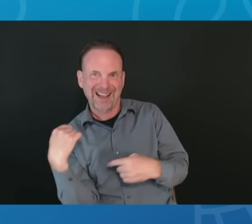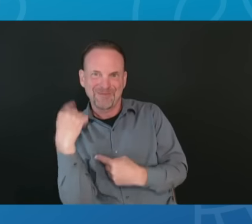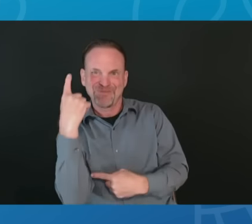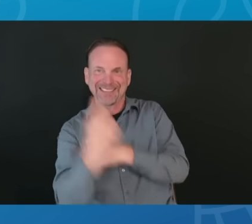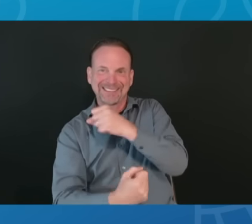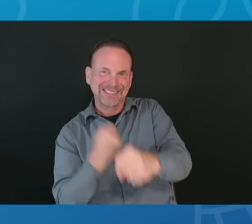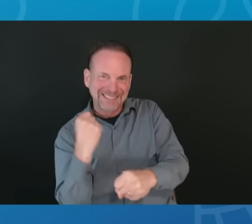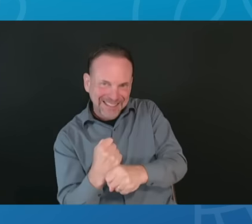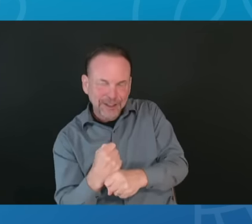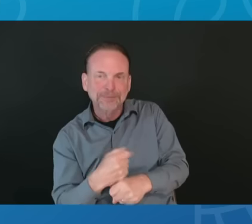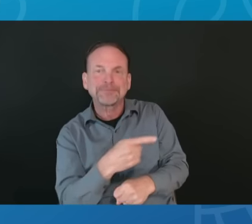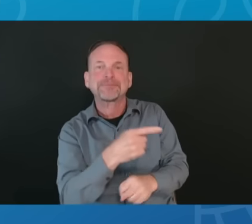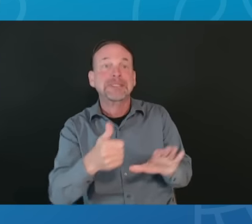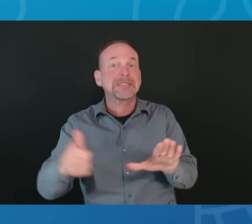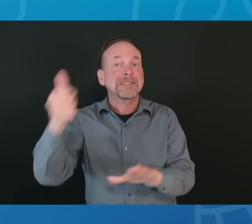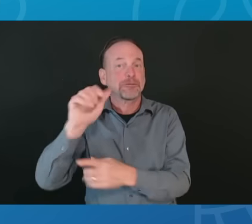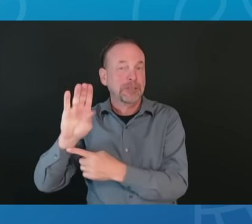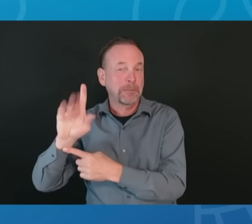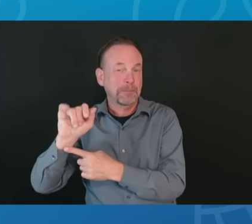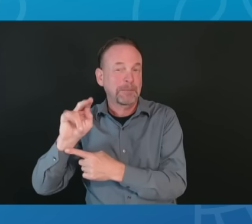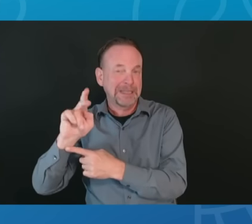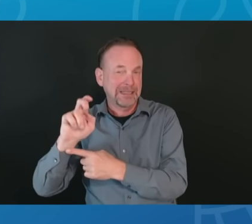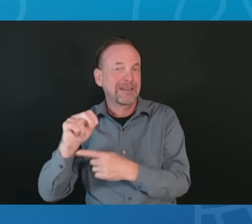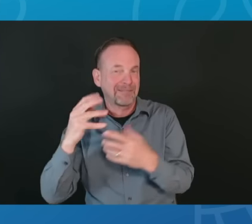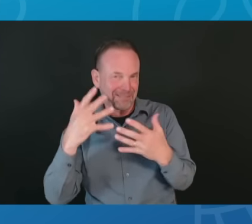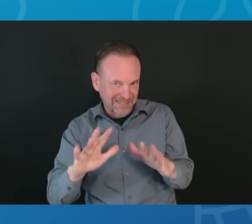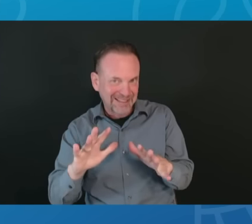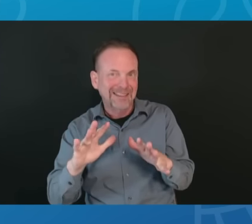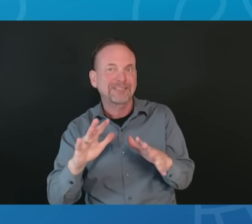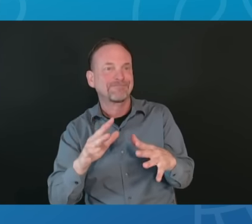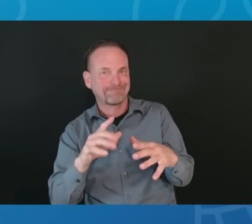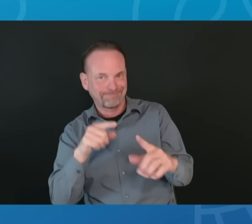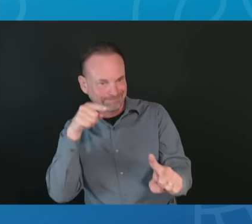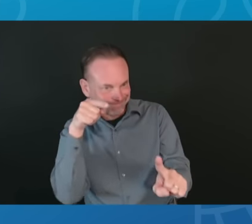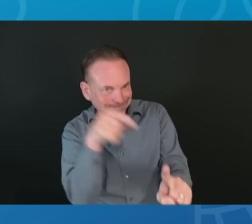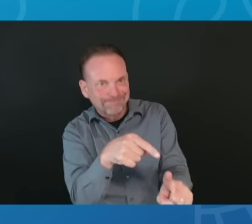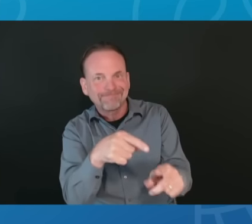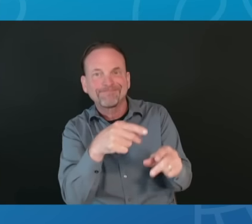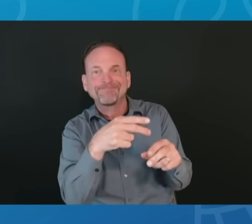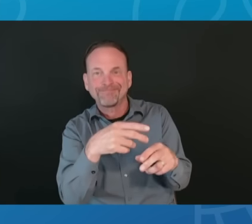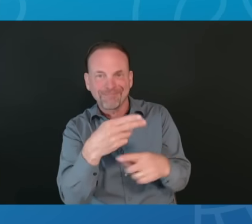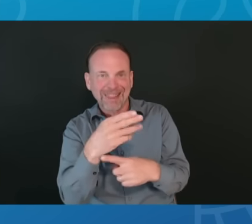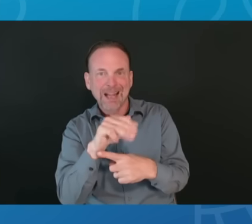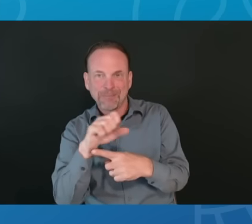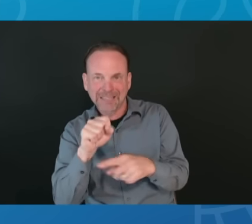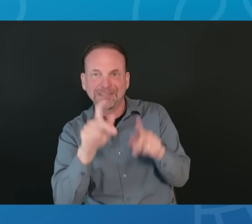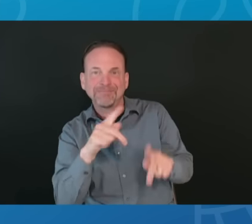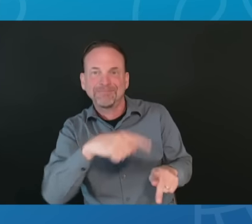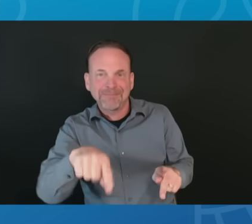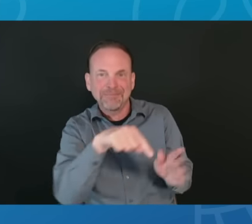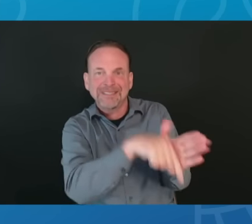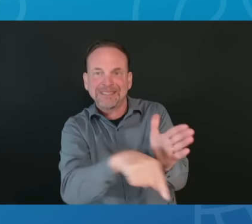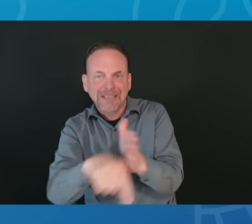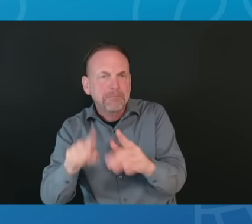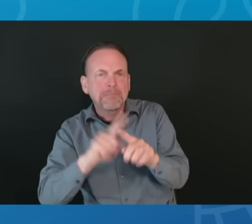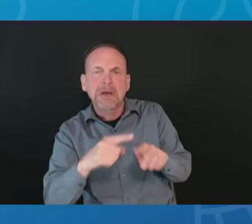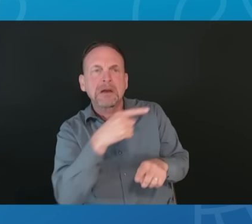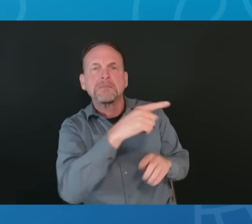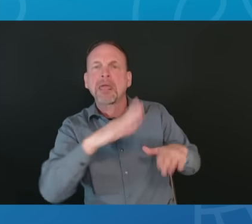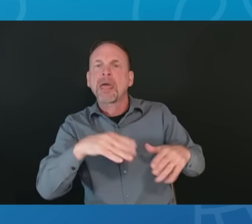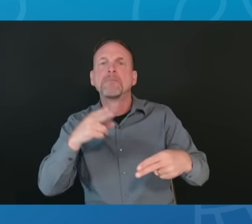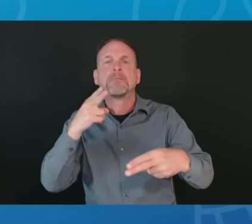by Hamas, but he did not mention Americans who were killed by Israel since October 7, like